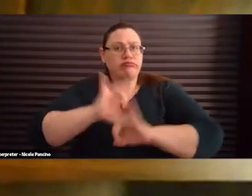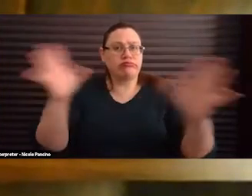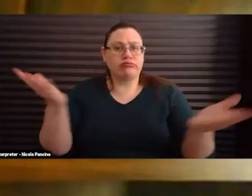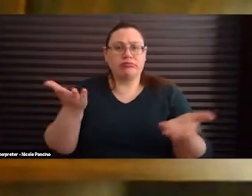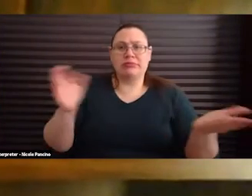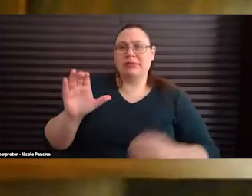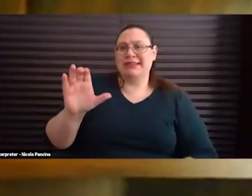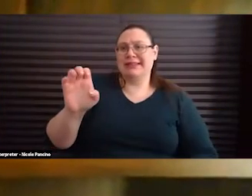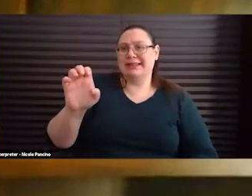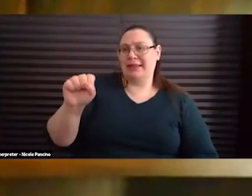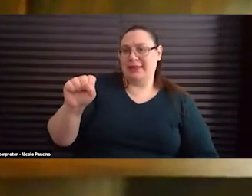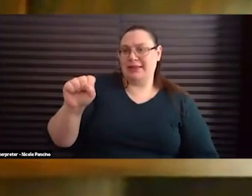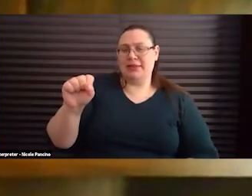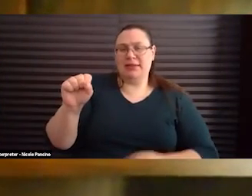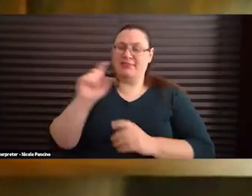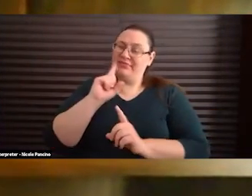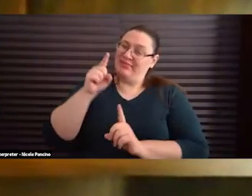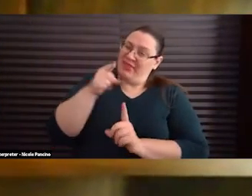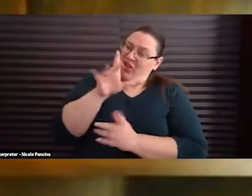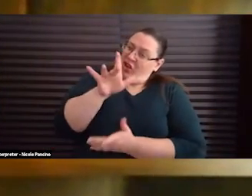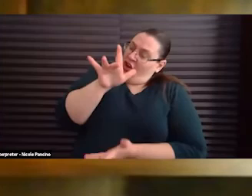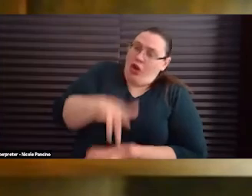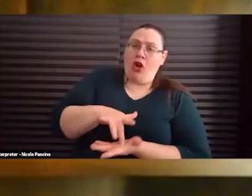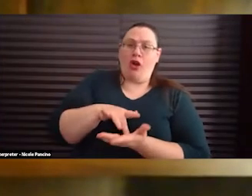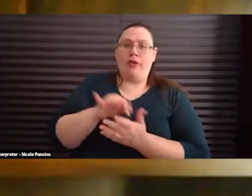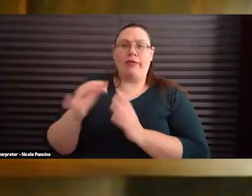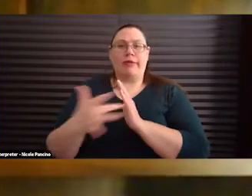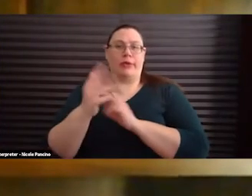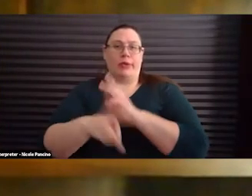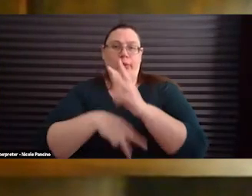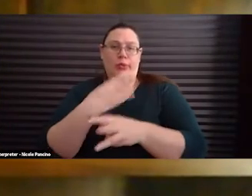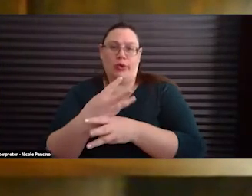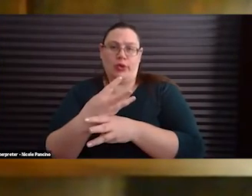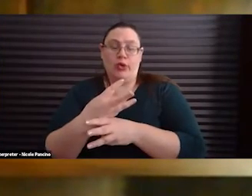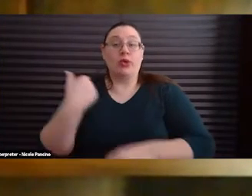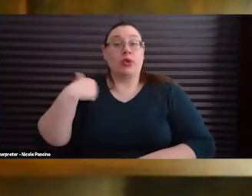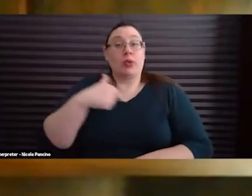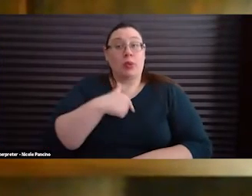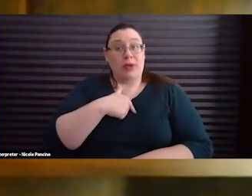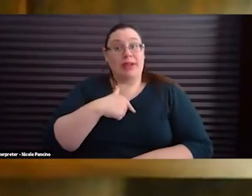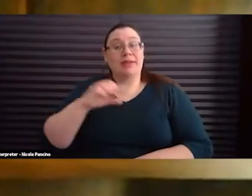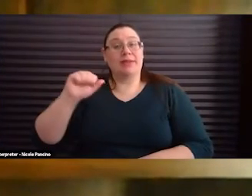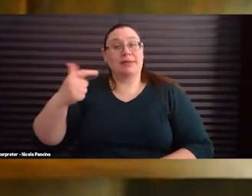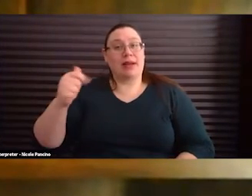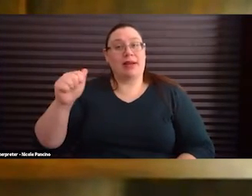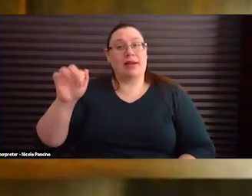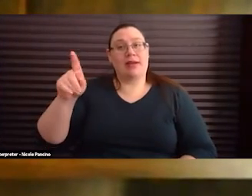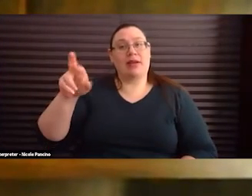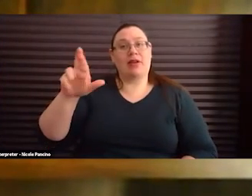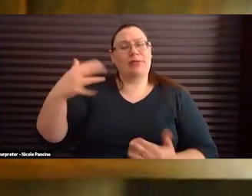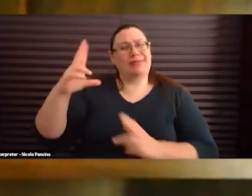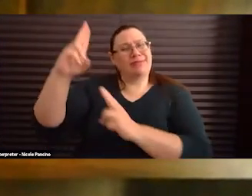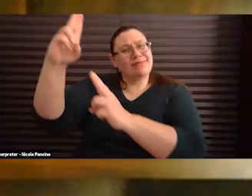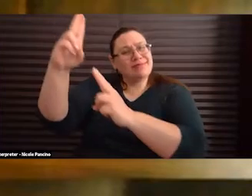CES, which is at the heart of the technological world. And we at SAG-AFTRA have the privilege of being at the